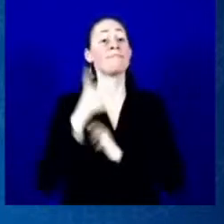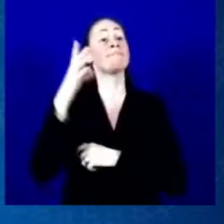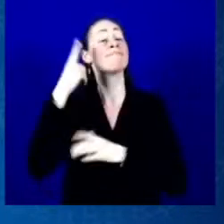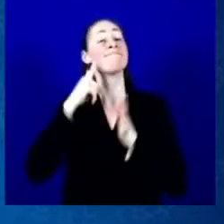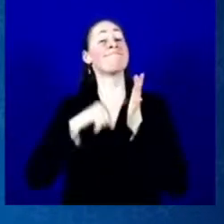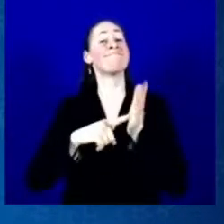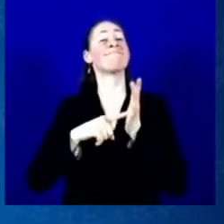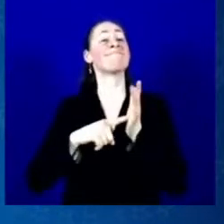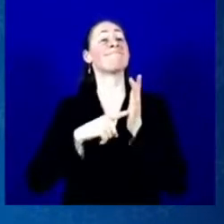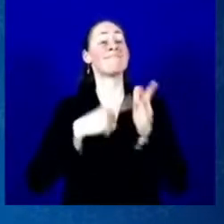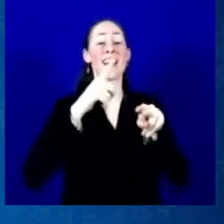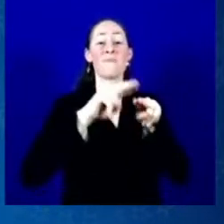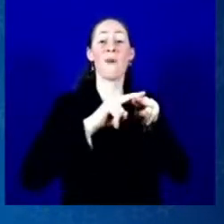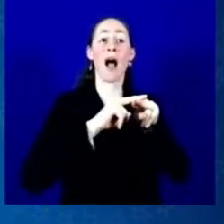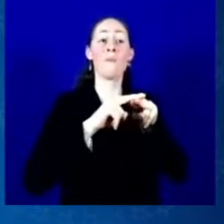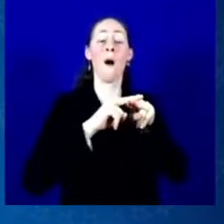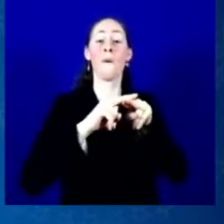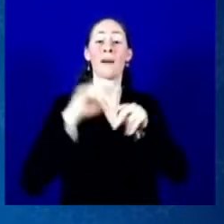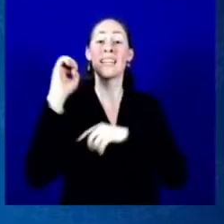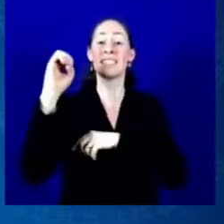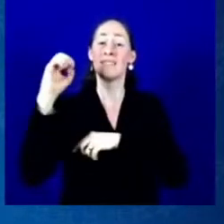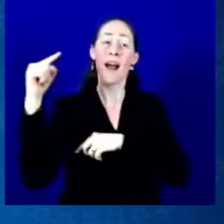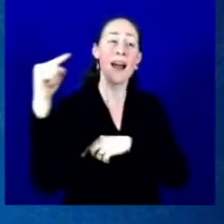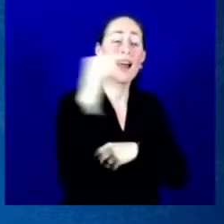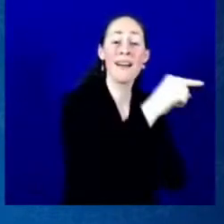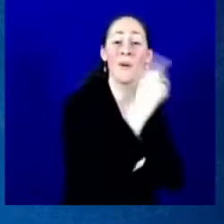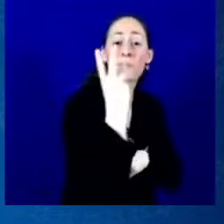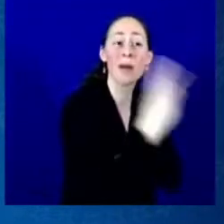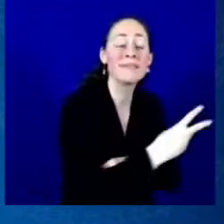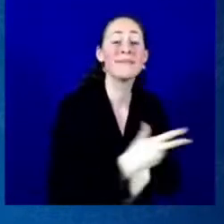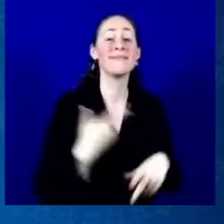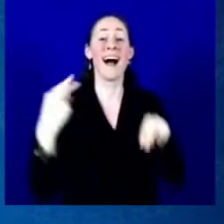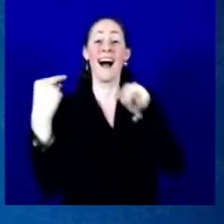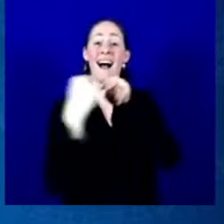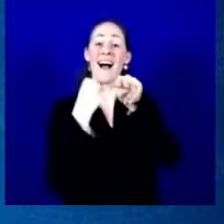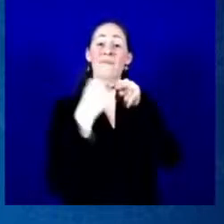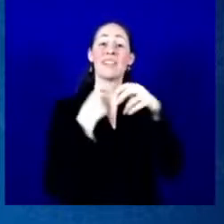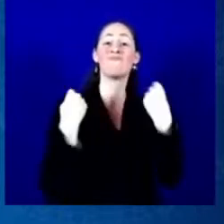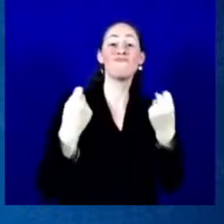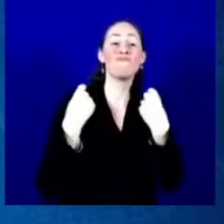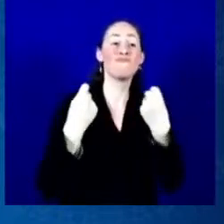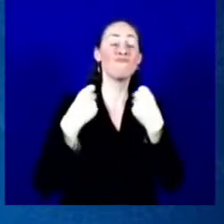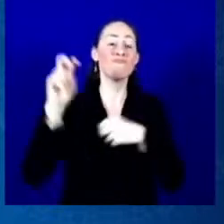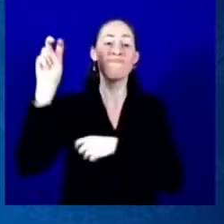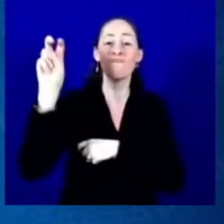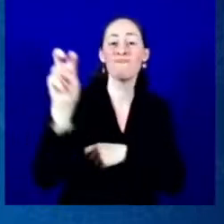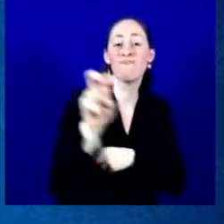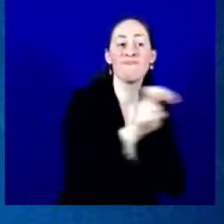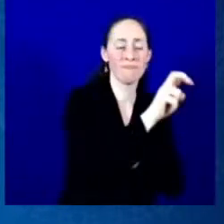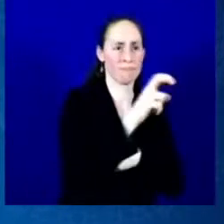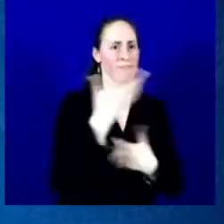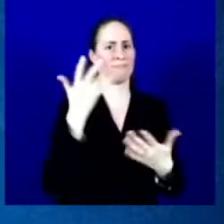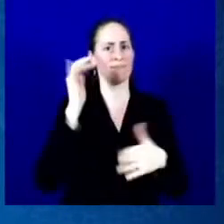highways, united 2 oceans and brought a totally new age of progress to the United States of America.